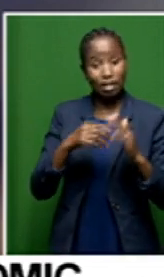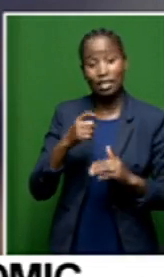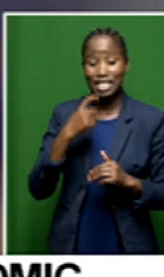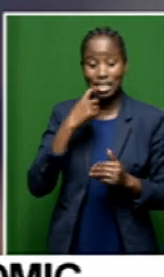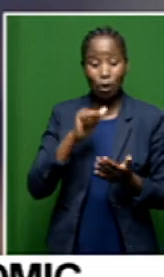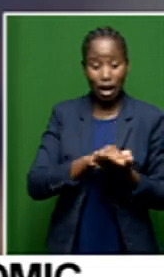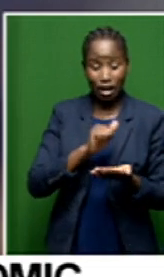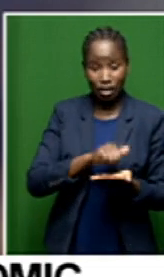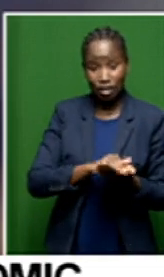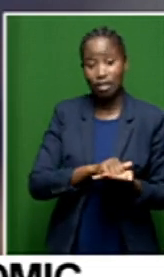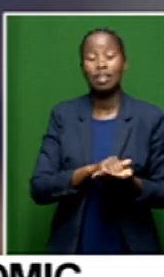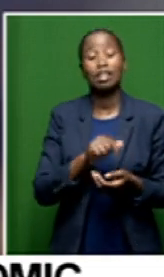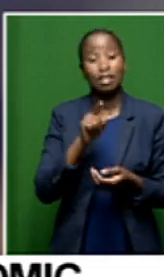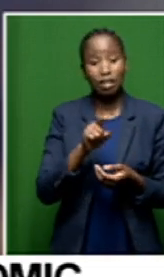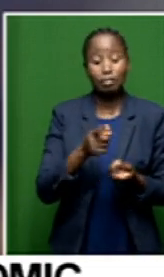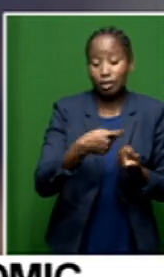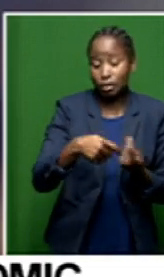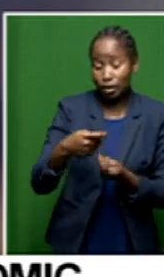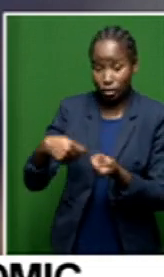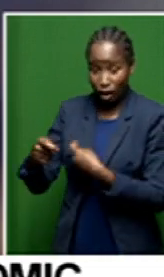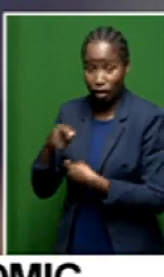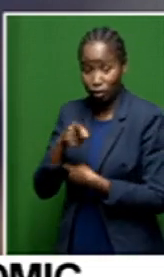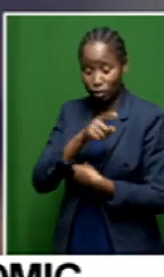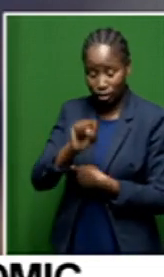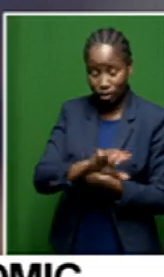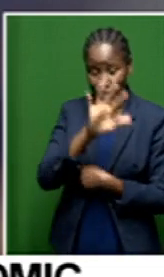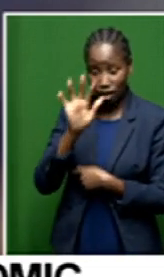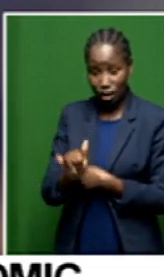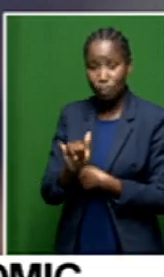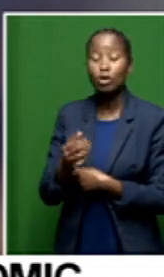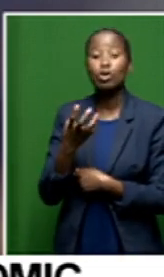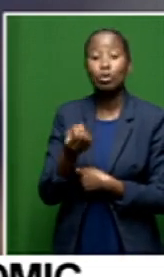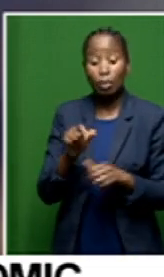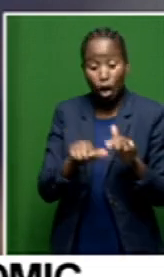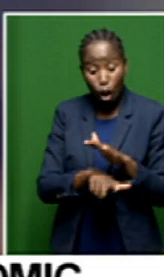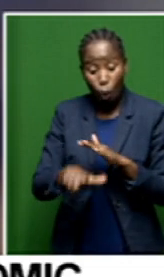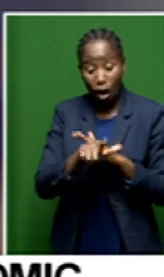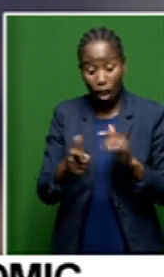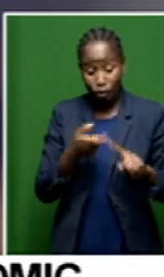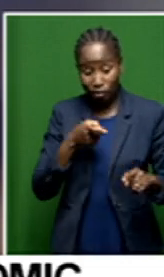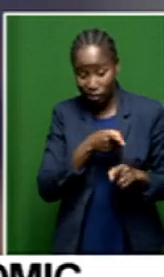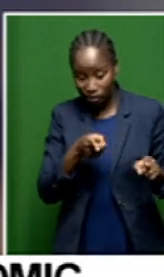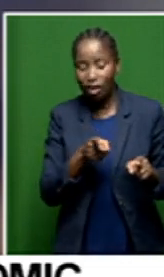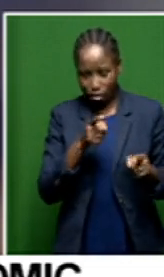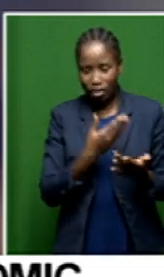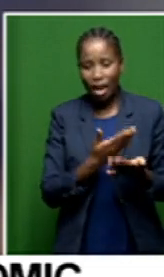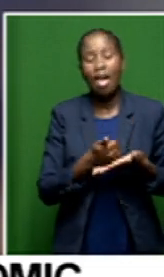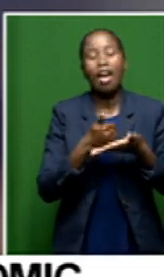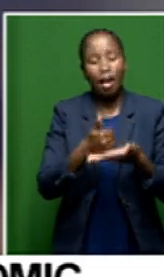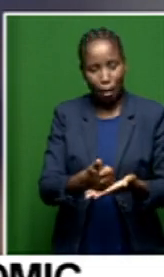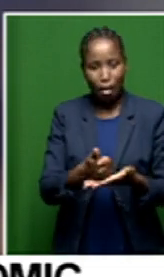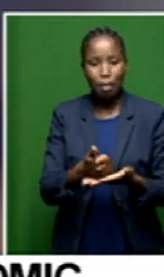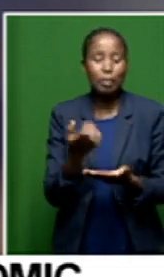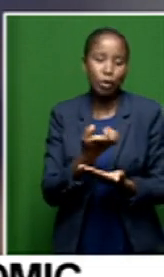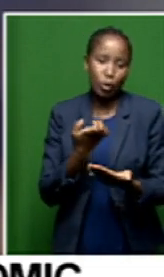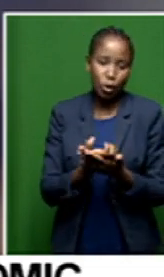around creating a circular economy in the South Africa, accelerating localization. These are the things that are supposed to help the economy really